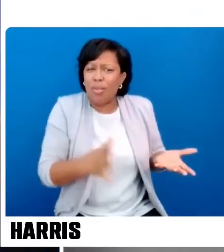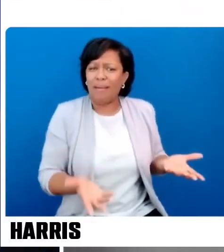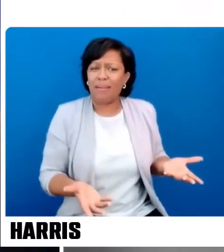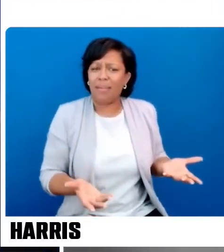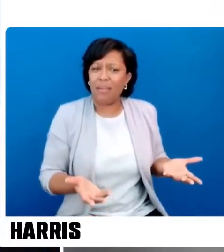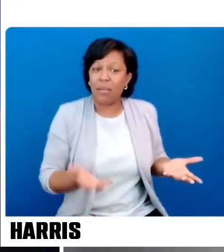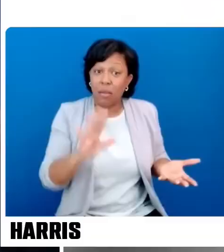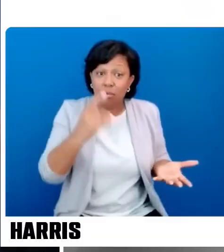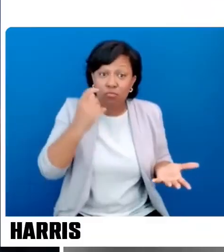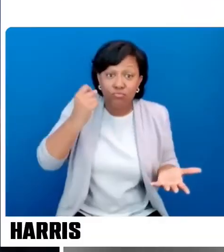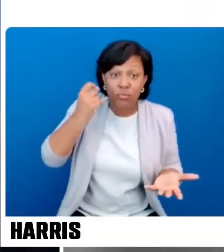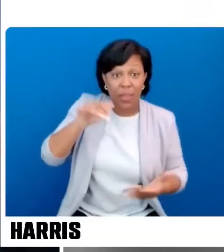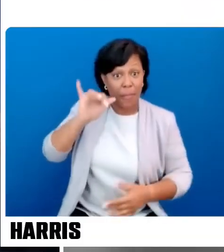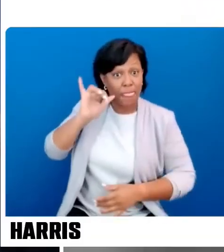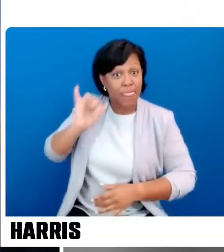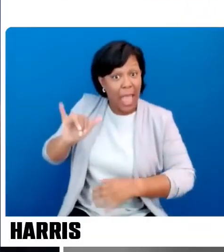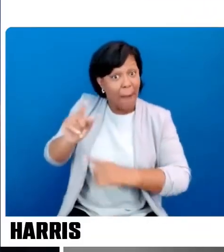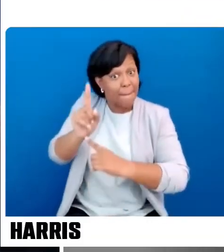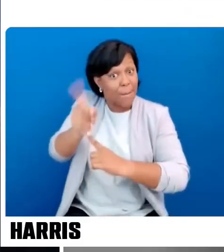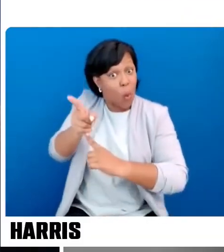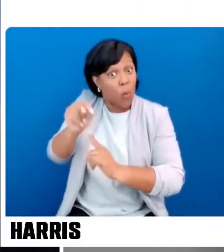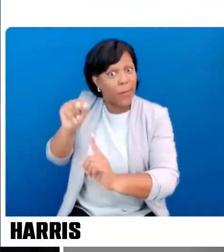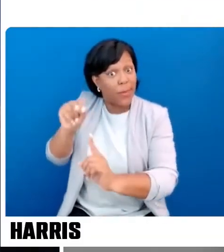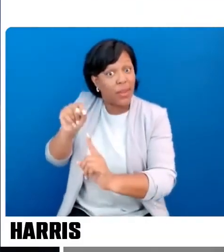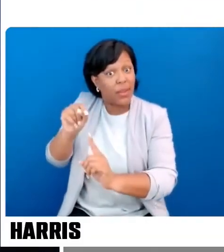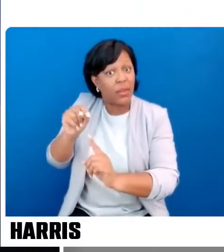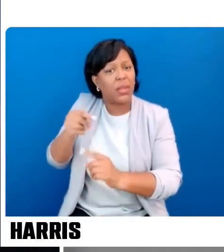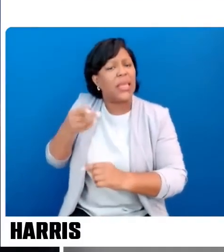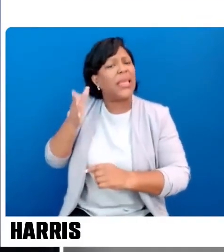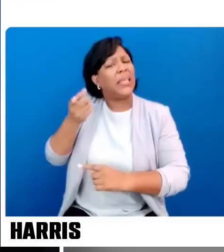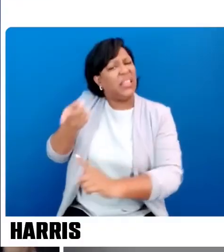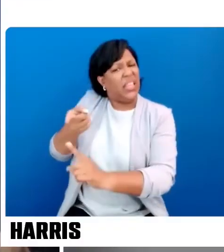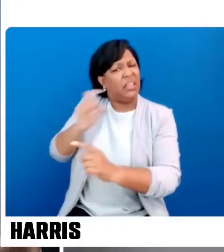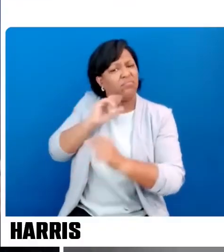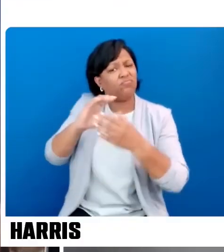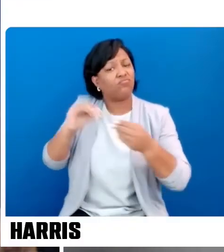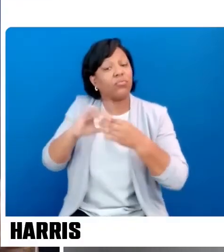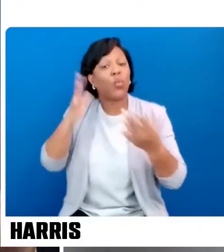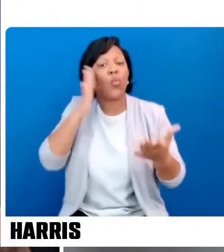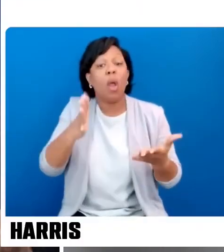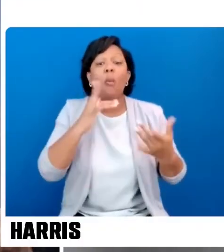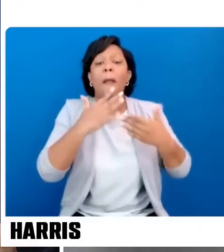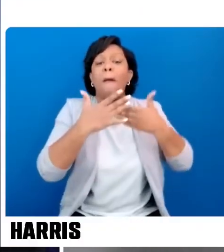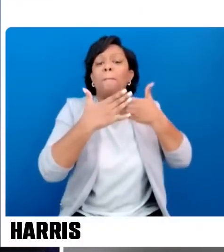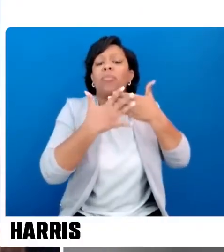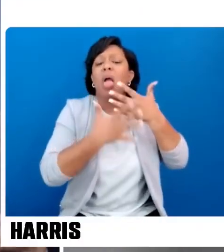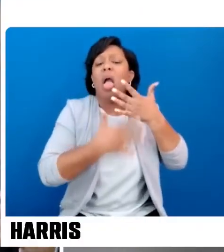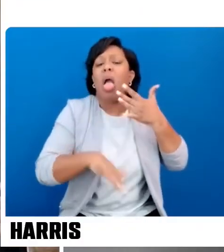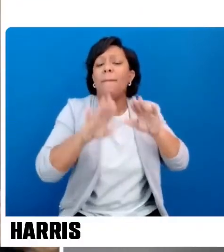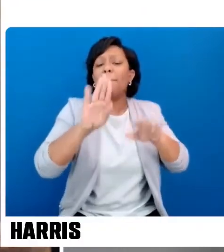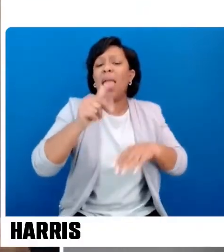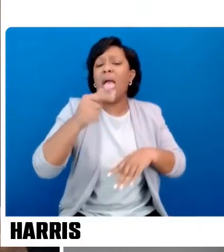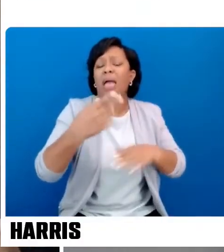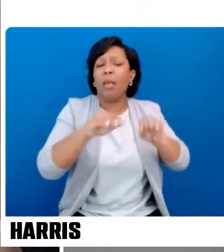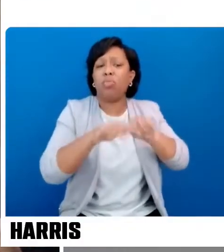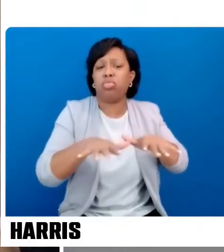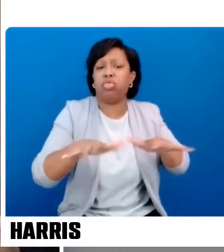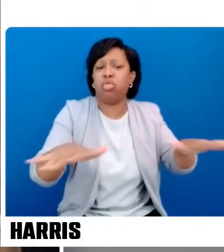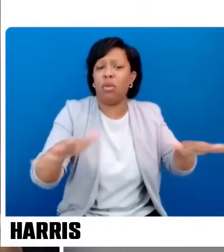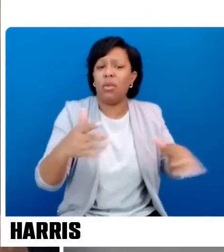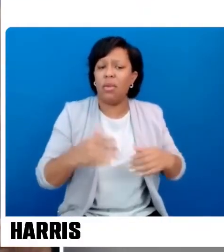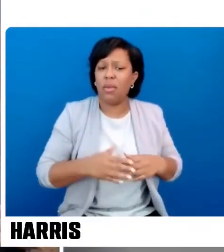candidate, has said in this election there will be a bloodbath if this and the outcome of this election is not to his